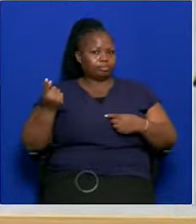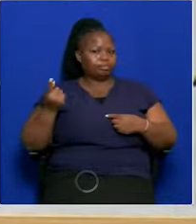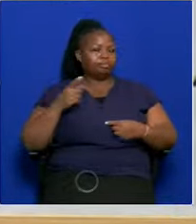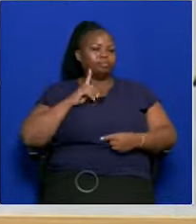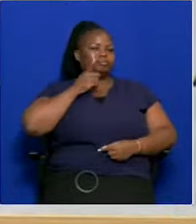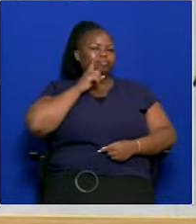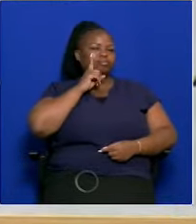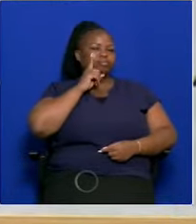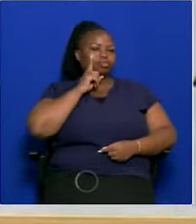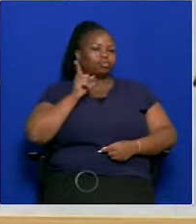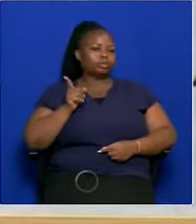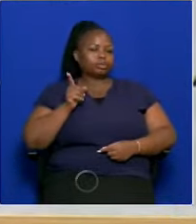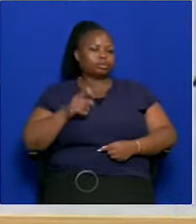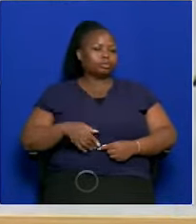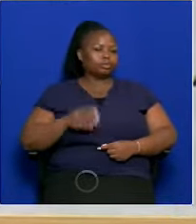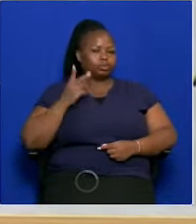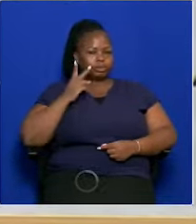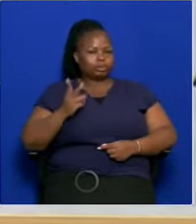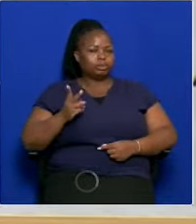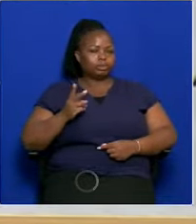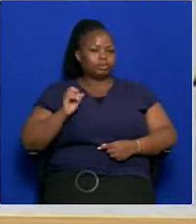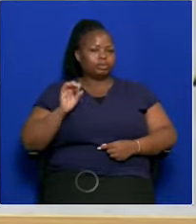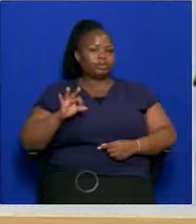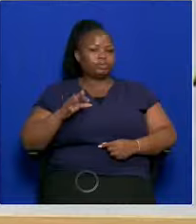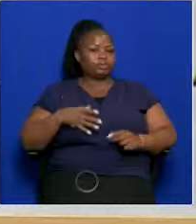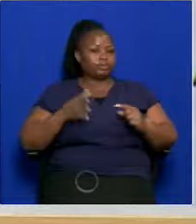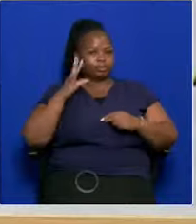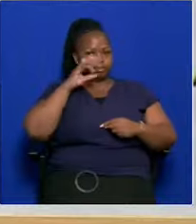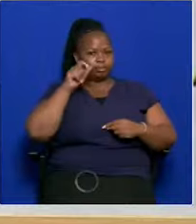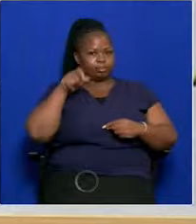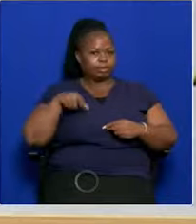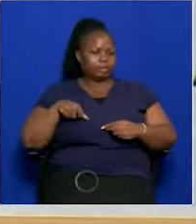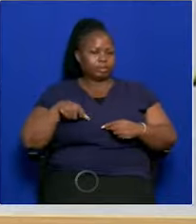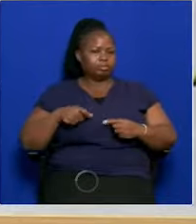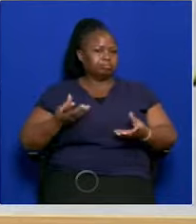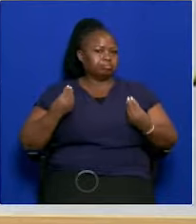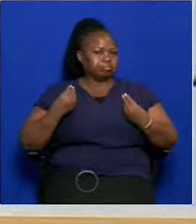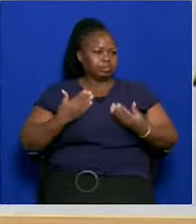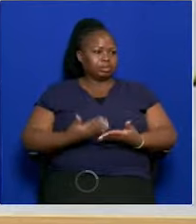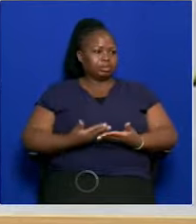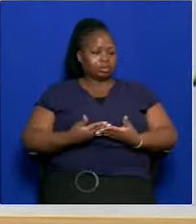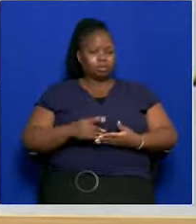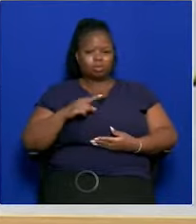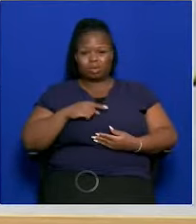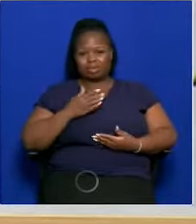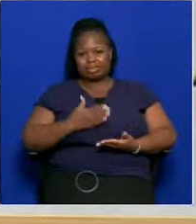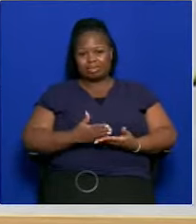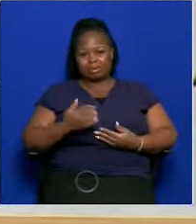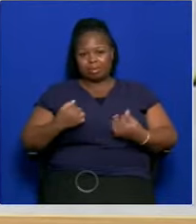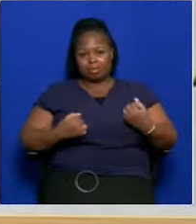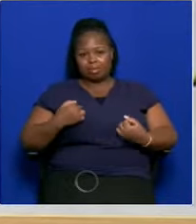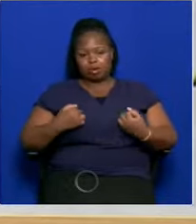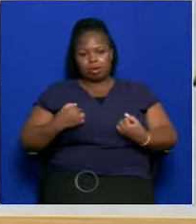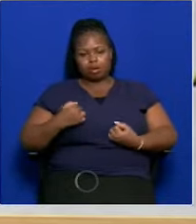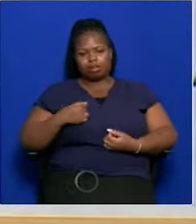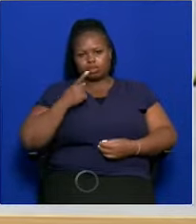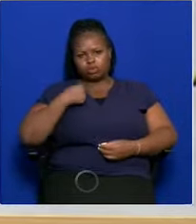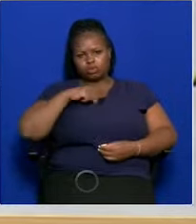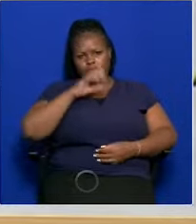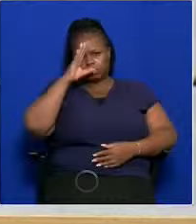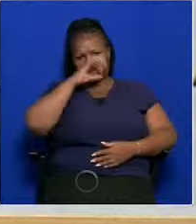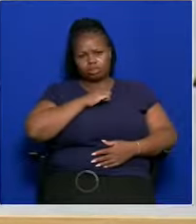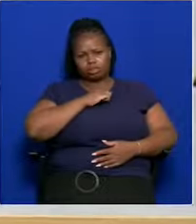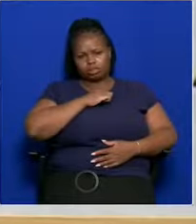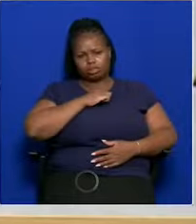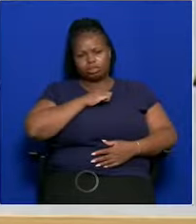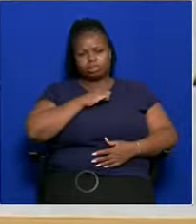and see if they cannot trace the suspects, because there were vehicles which we were suspecting